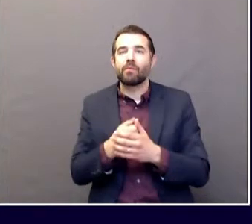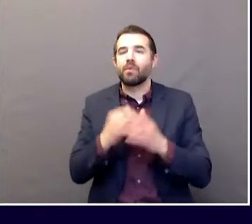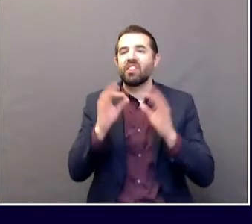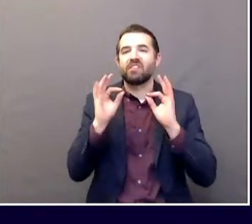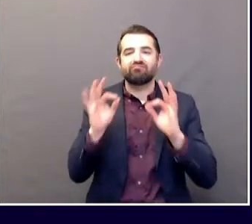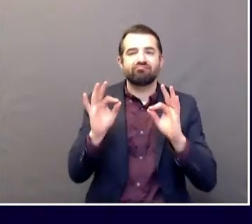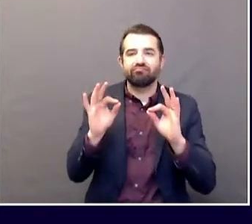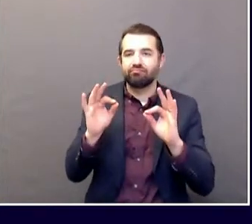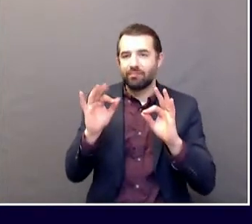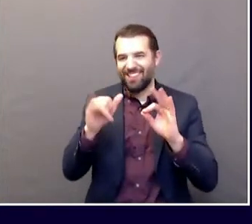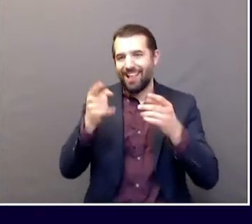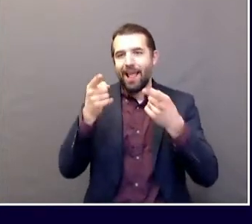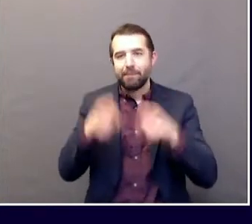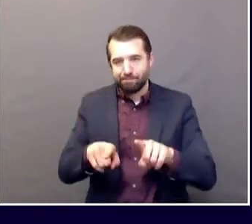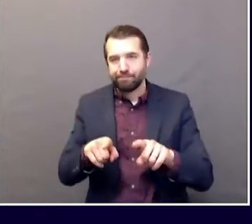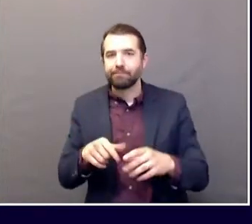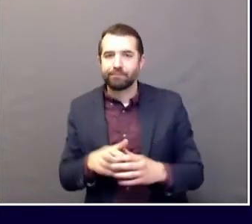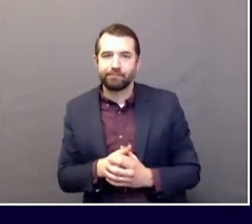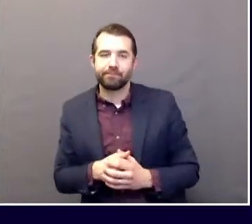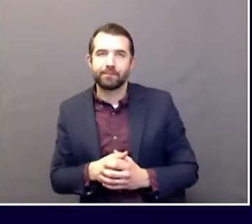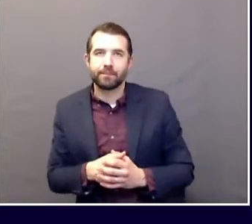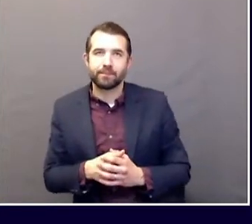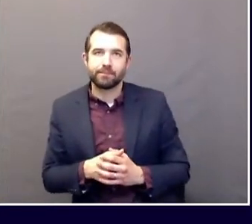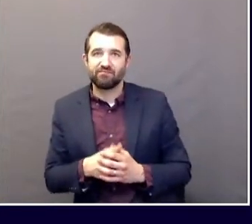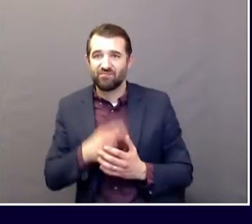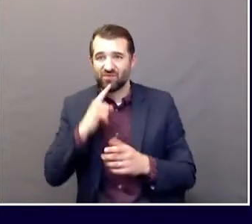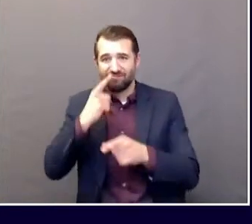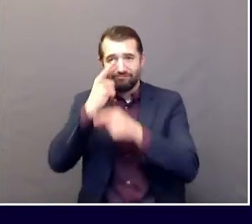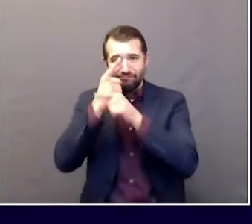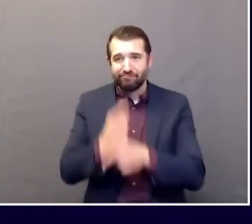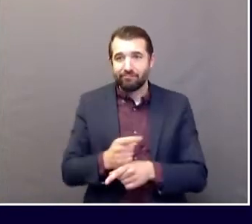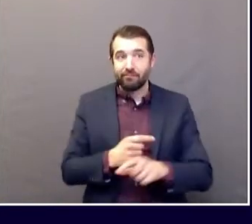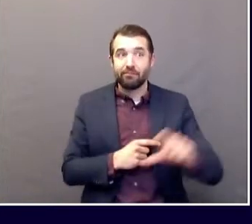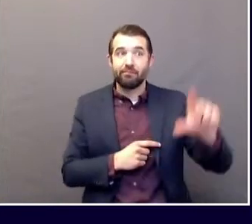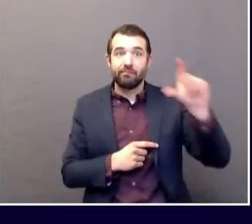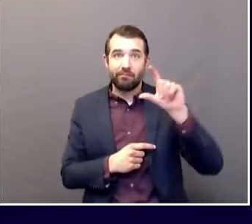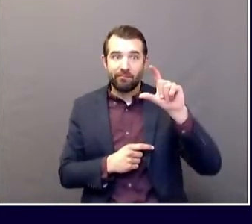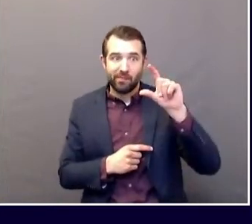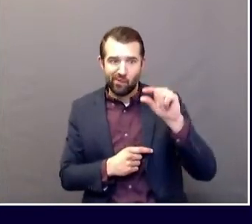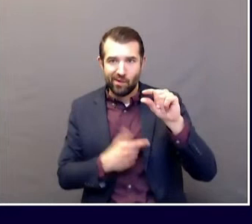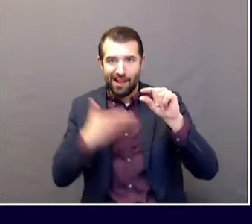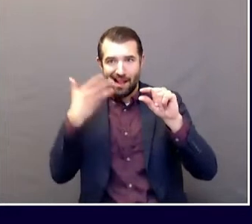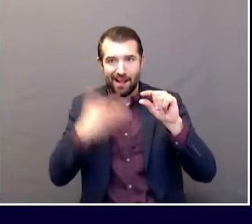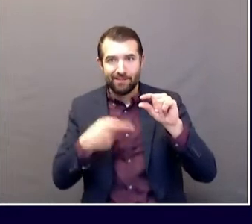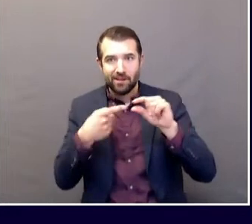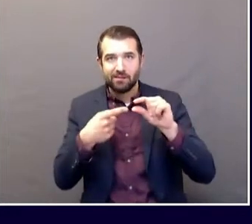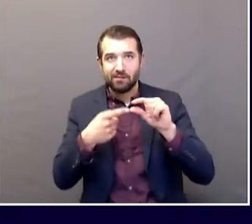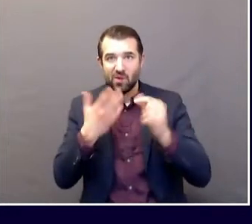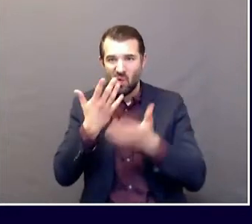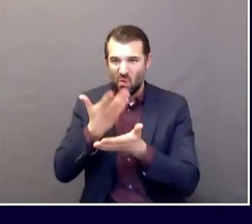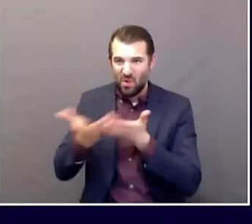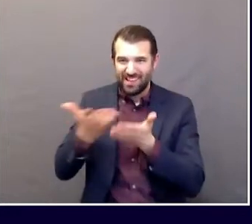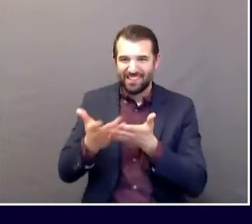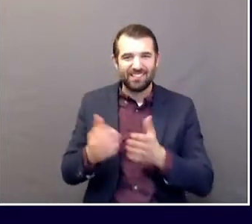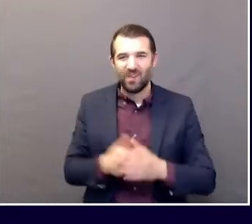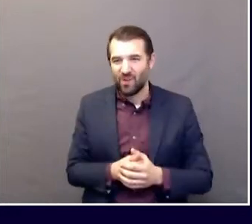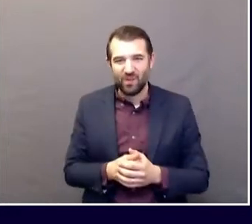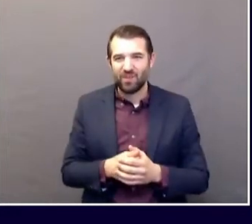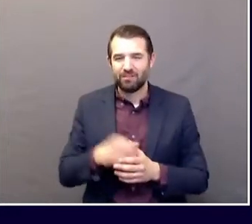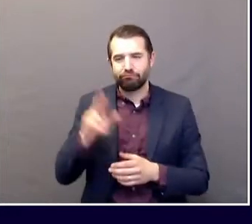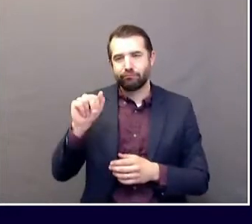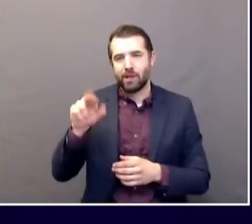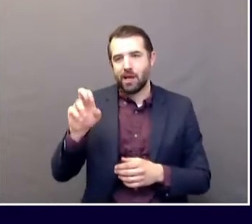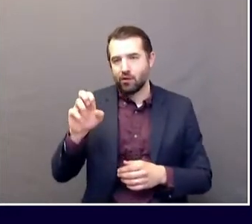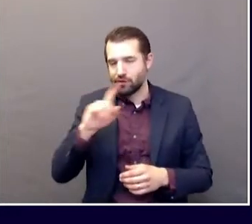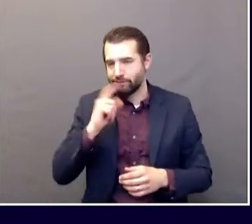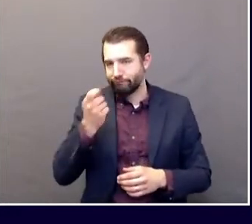they happen, that's why we put the policy out, but I don't want to suggest that they are the norm whatsoever. Okay. The other question I had is a little bit